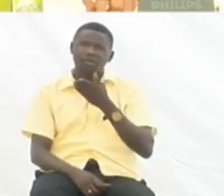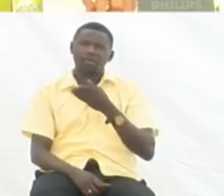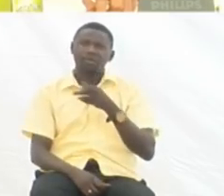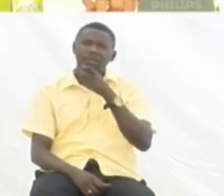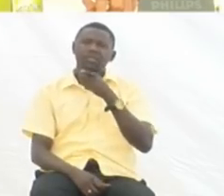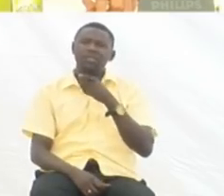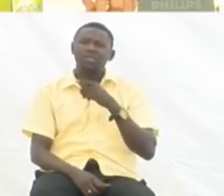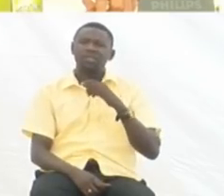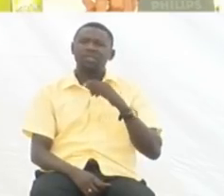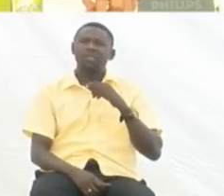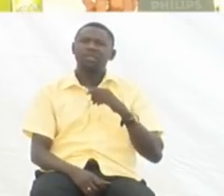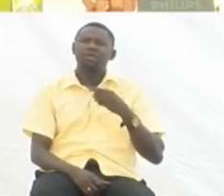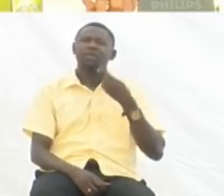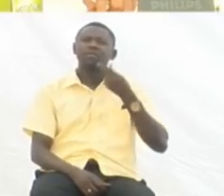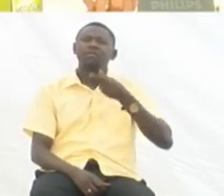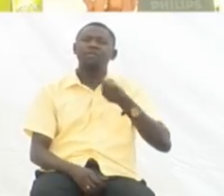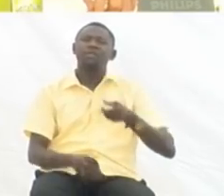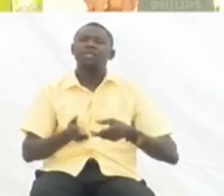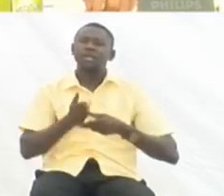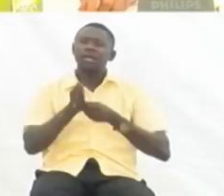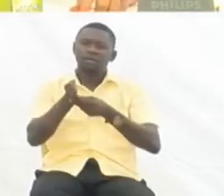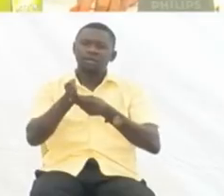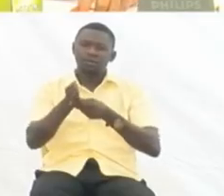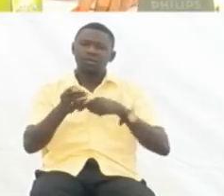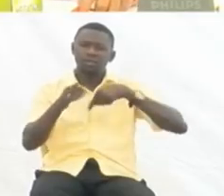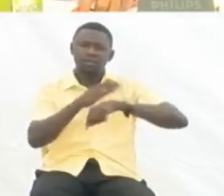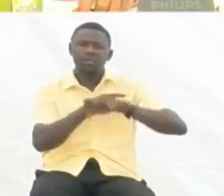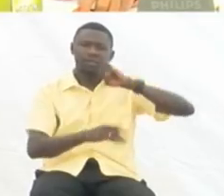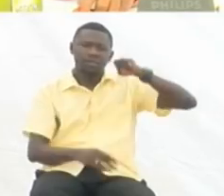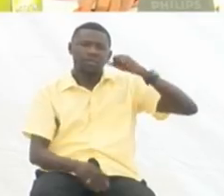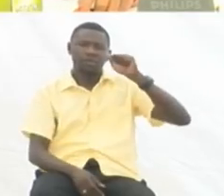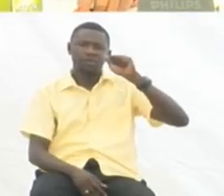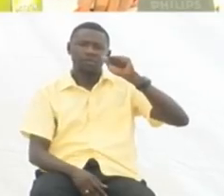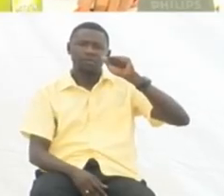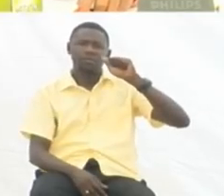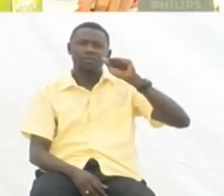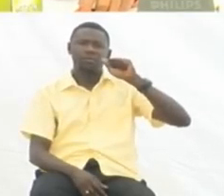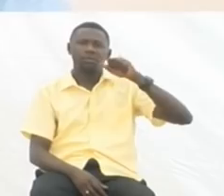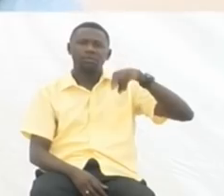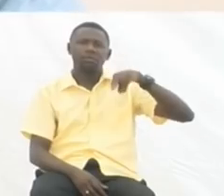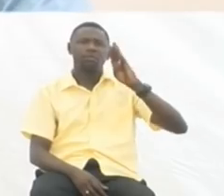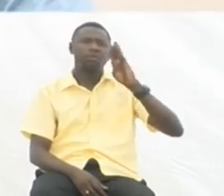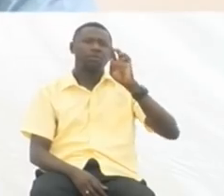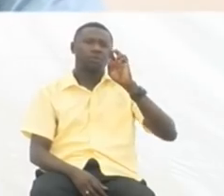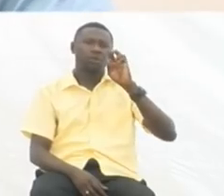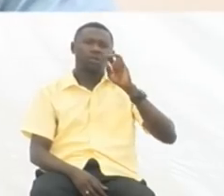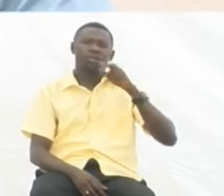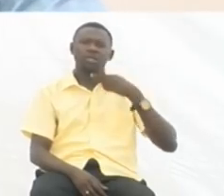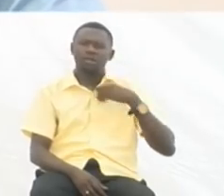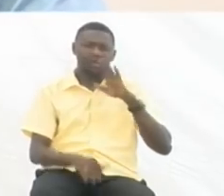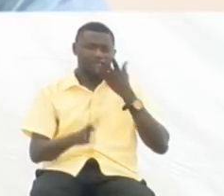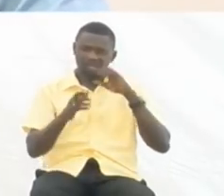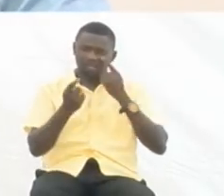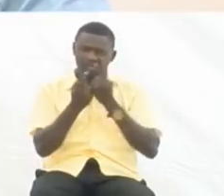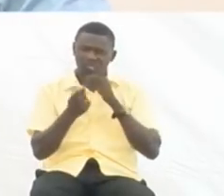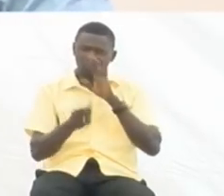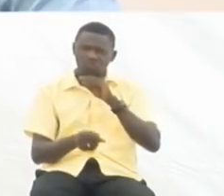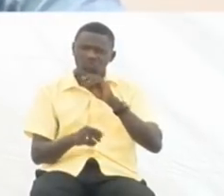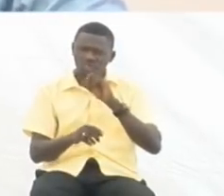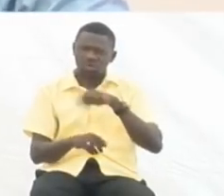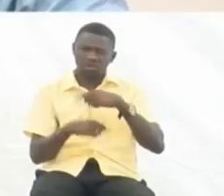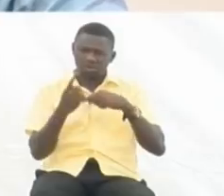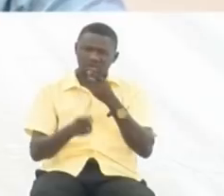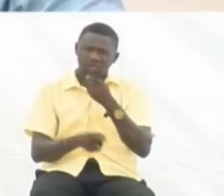did the Alkalo in Jambur have anything to do with that? Ako wato men alibo mutoko no